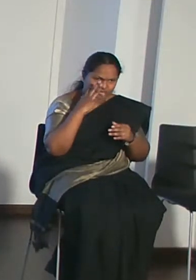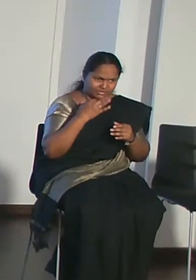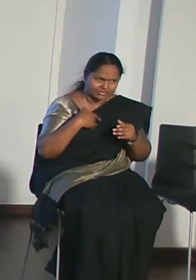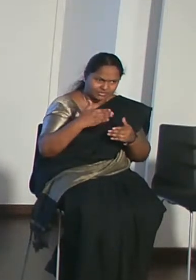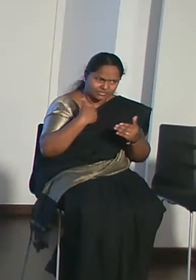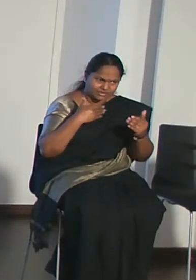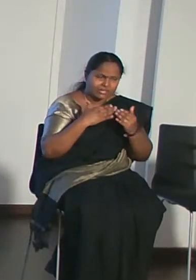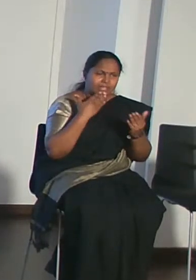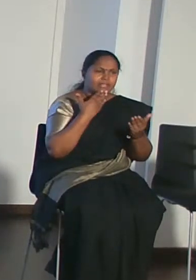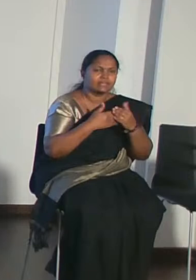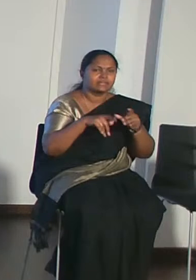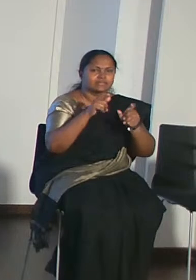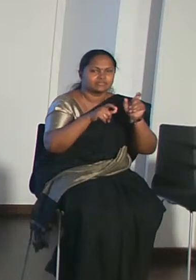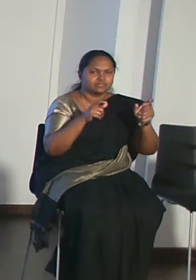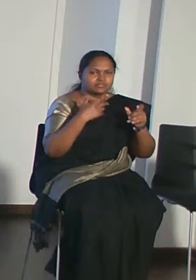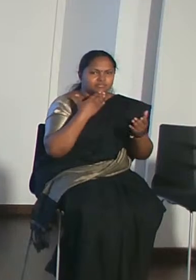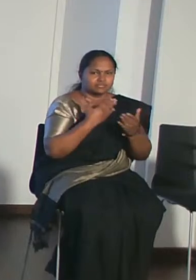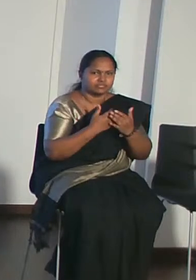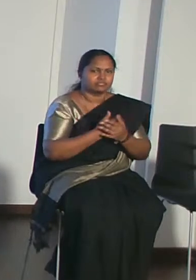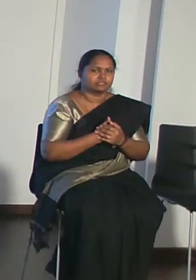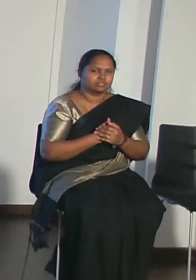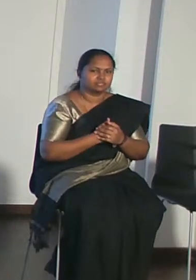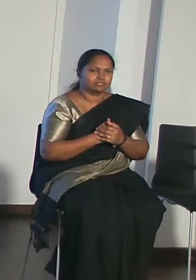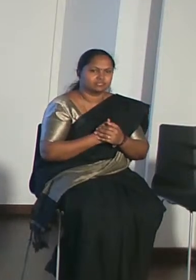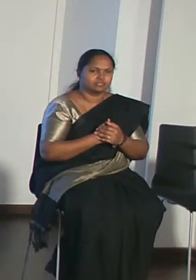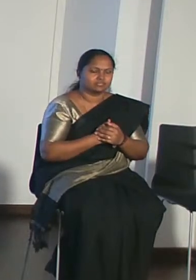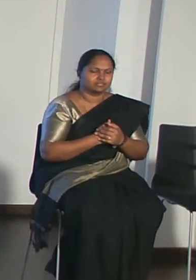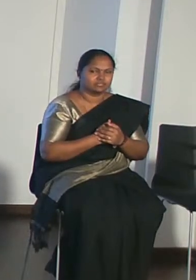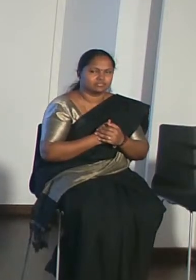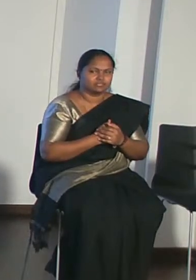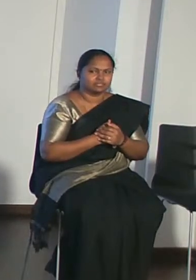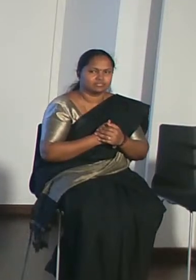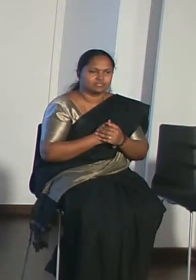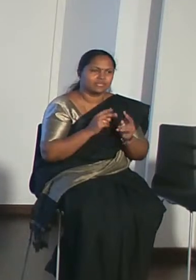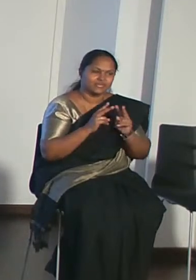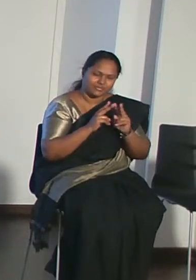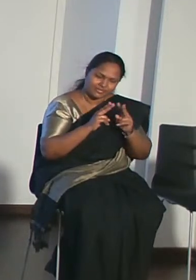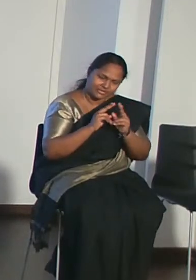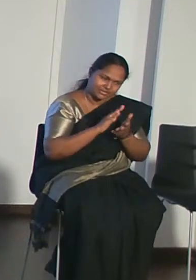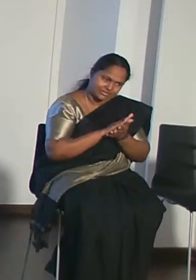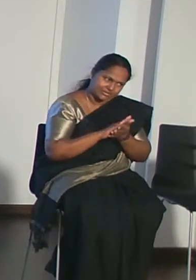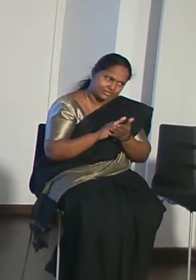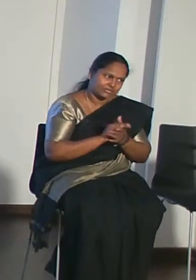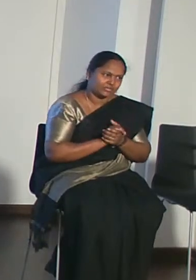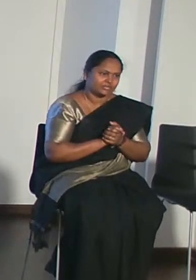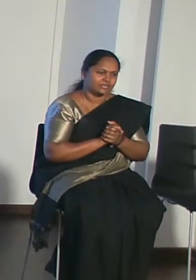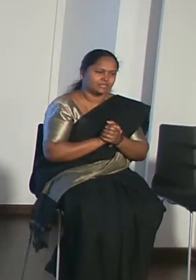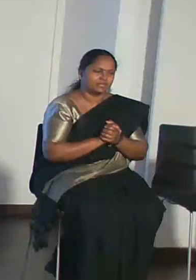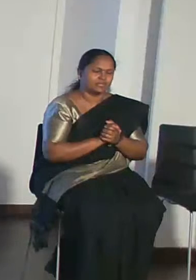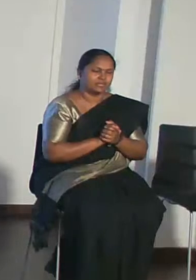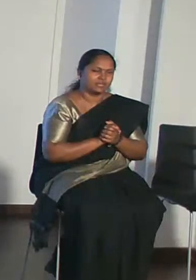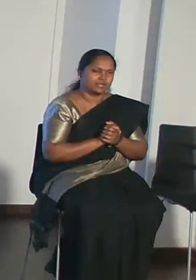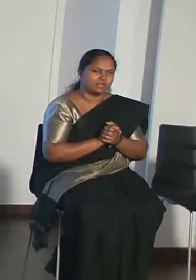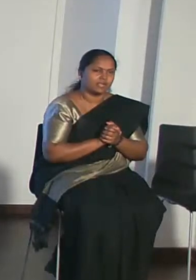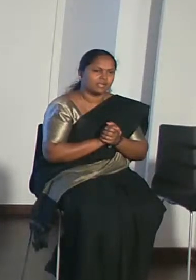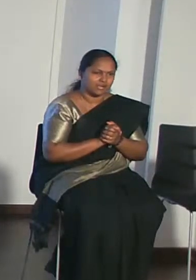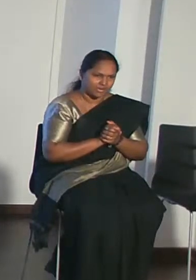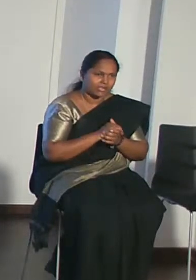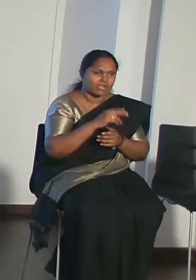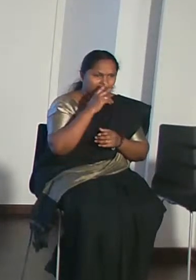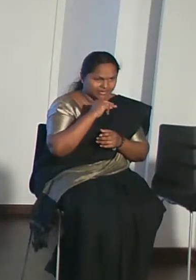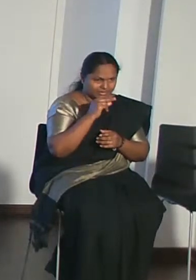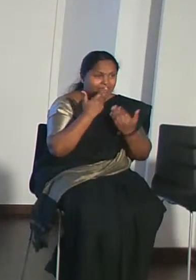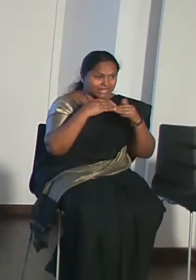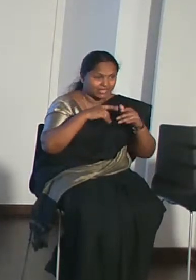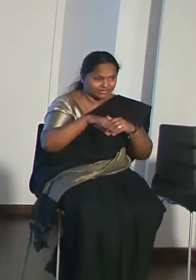been a long time since I've traveled abroad, so it's been very nice. Um, so, yes, speaking of